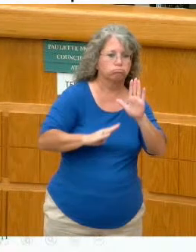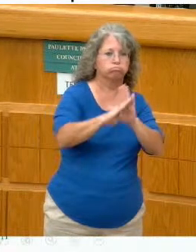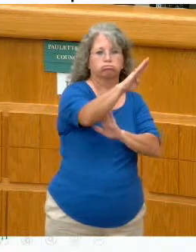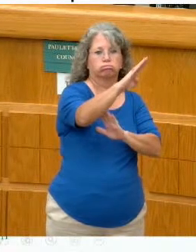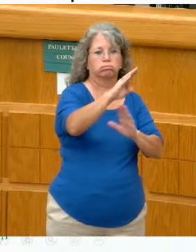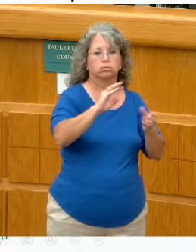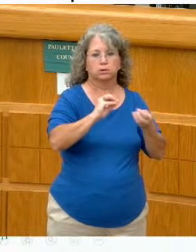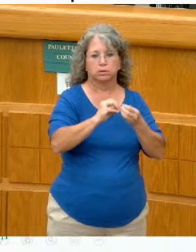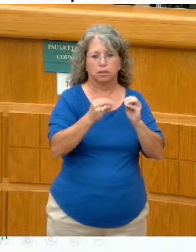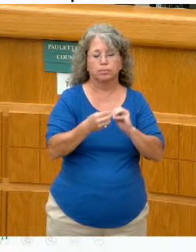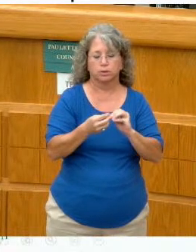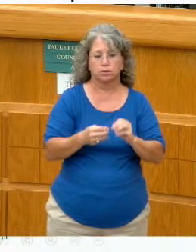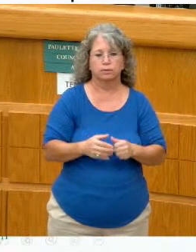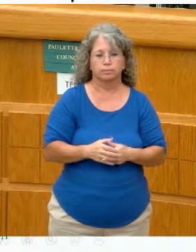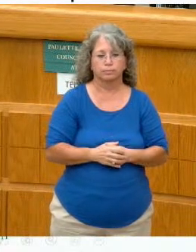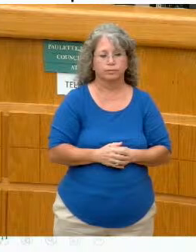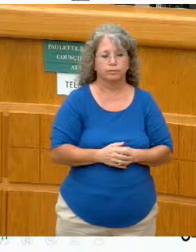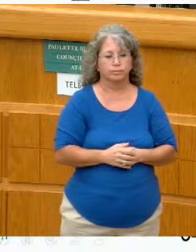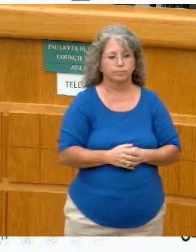the Texas-wide outbreak.